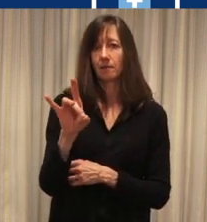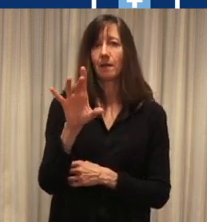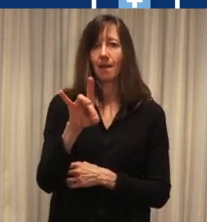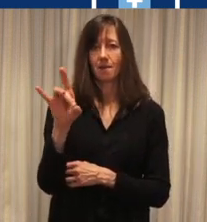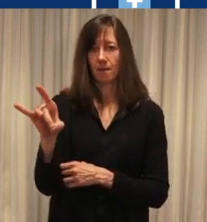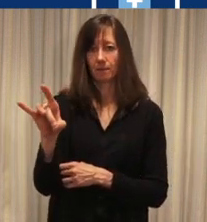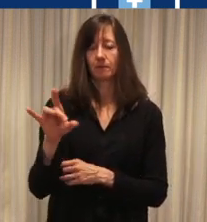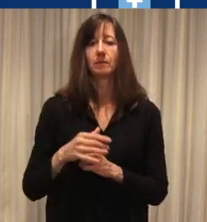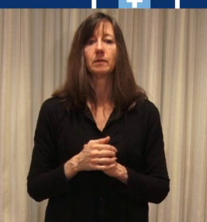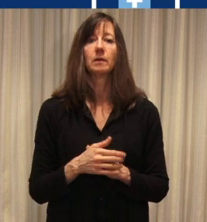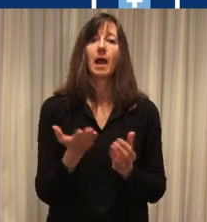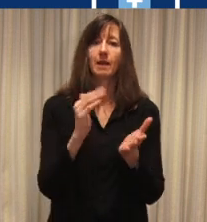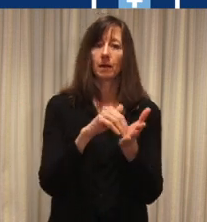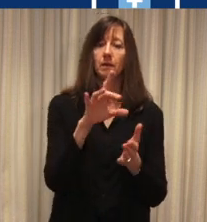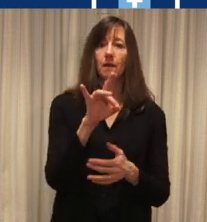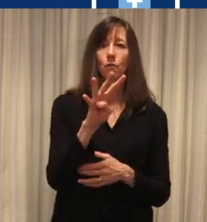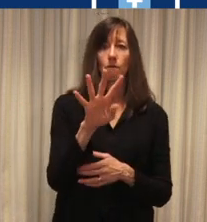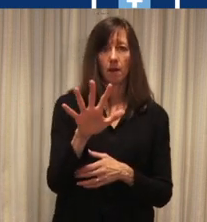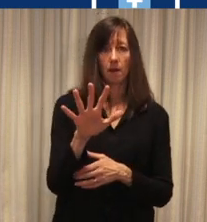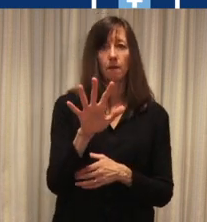845-443-8888,